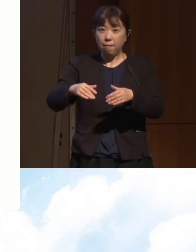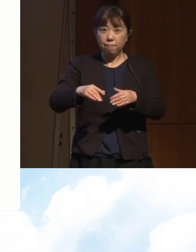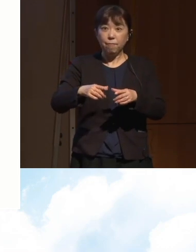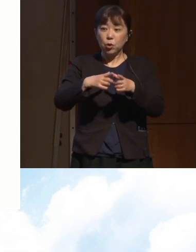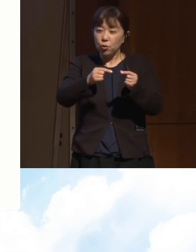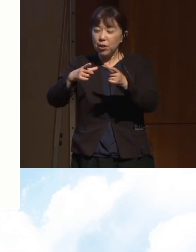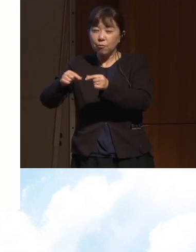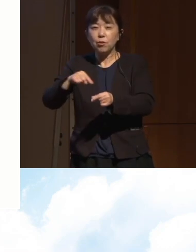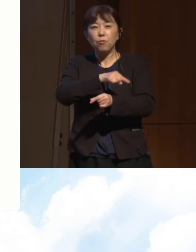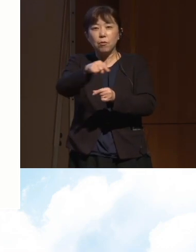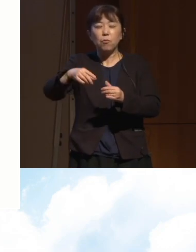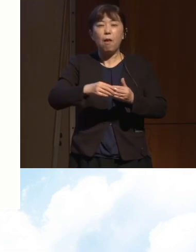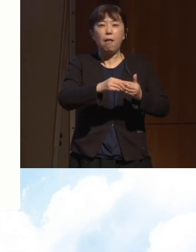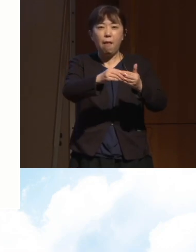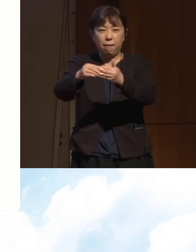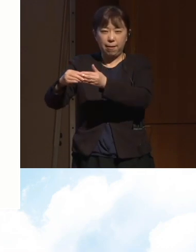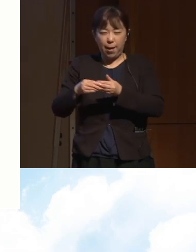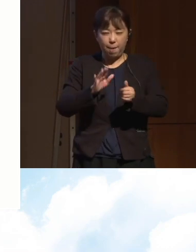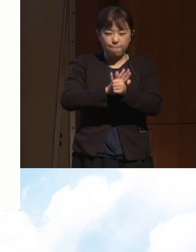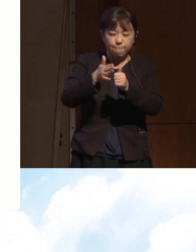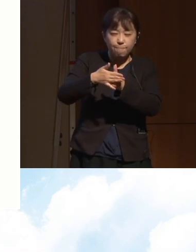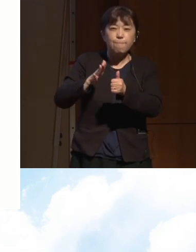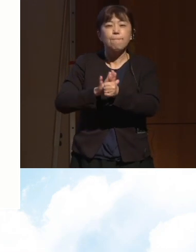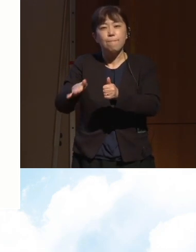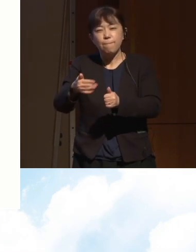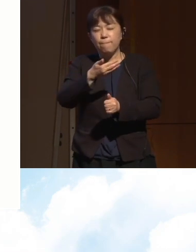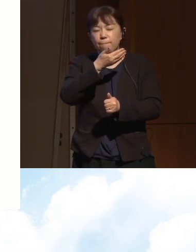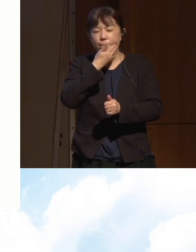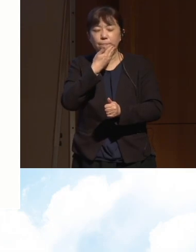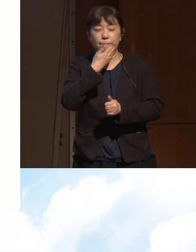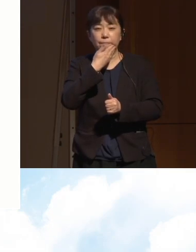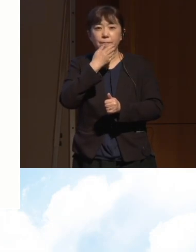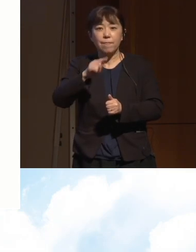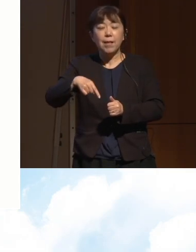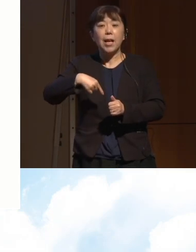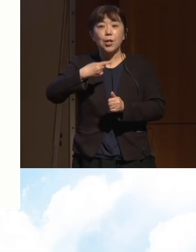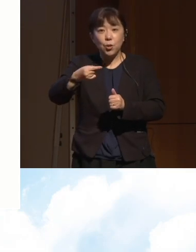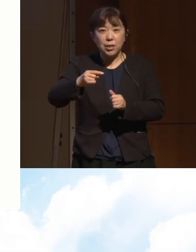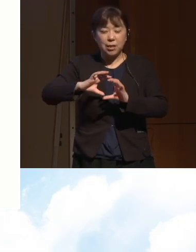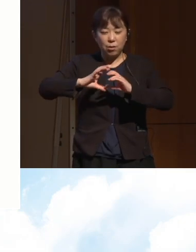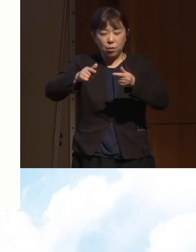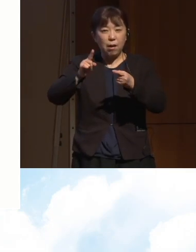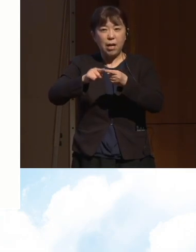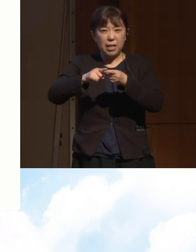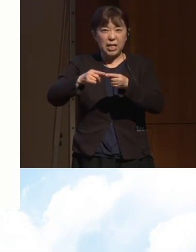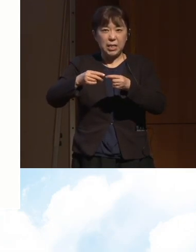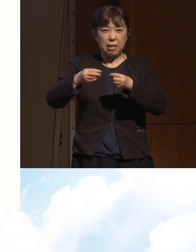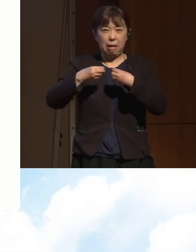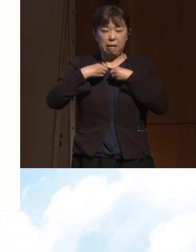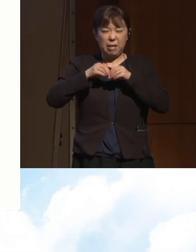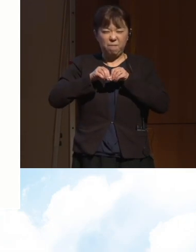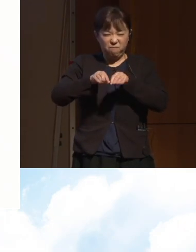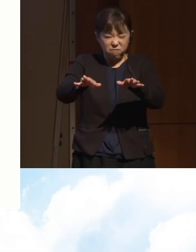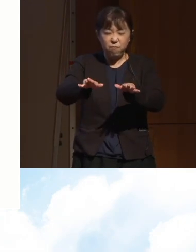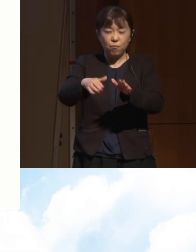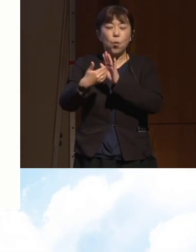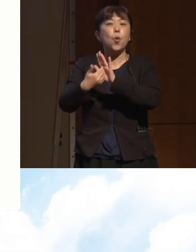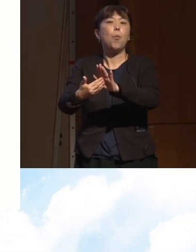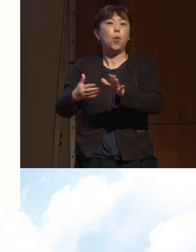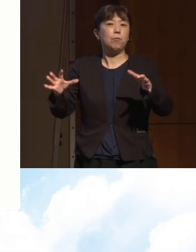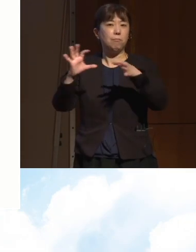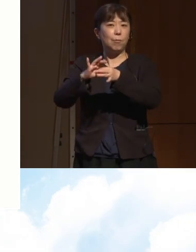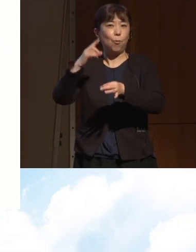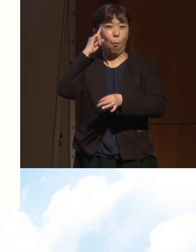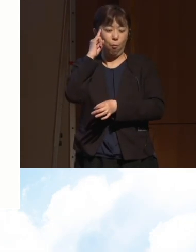being able to prevent the next pandemic. So this just shows you the trajectory of the work that